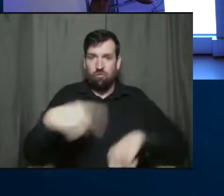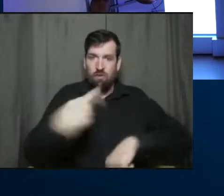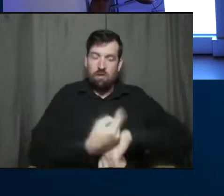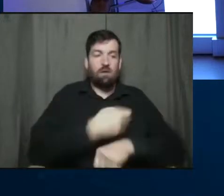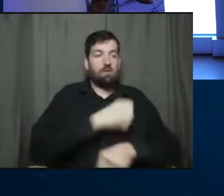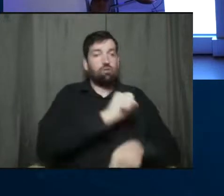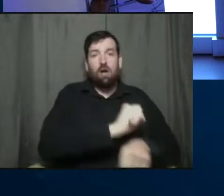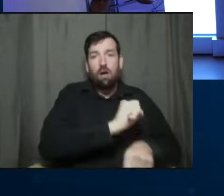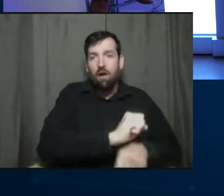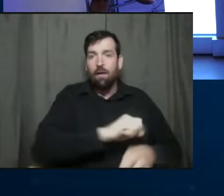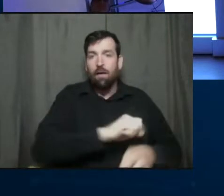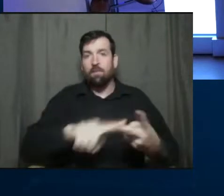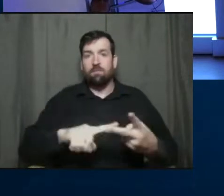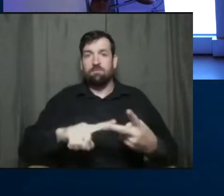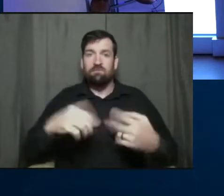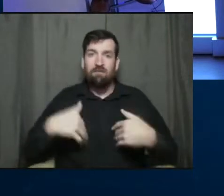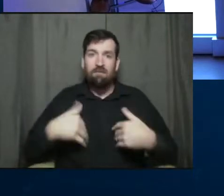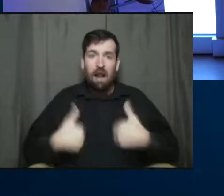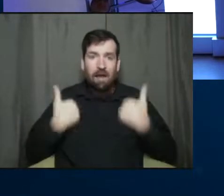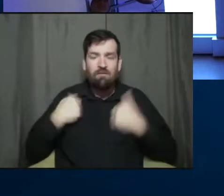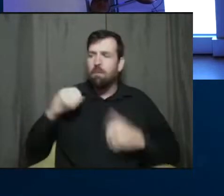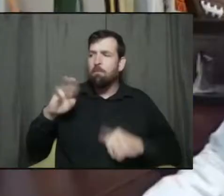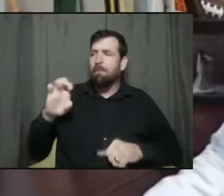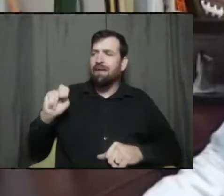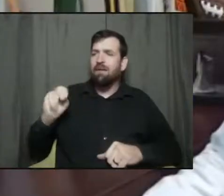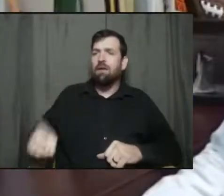and work and have a life. Ben, how about you? How many hours a day?